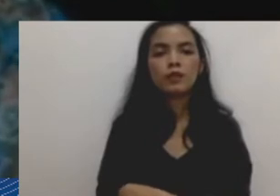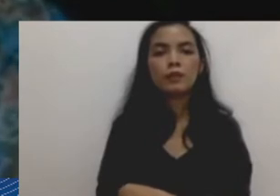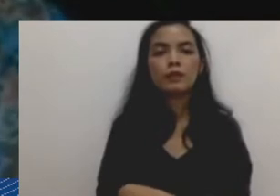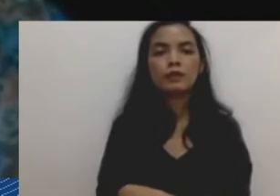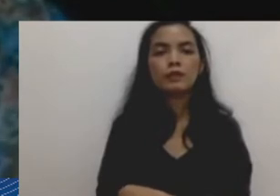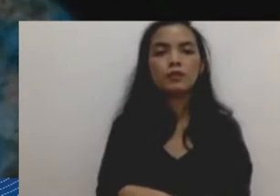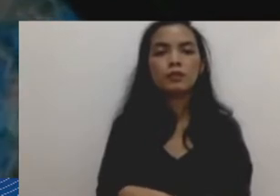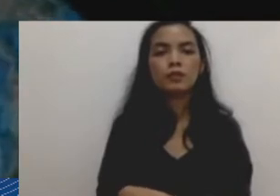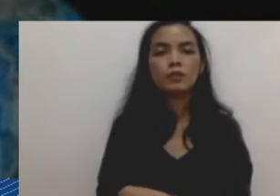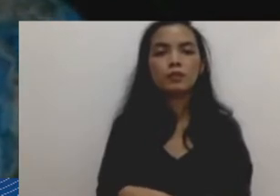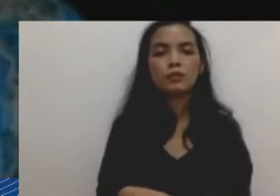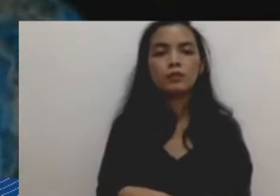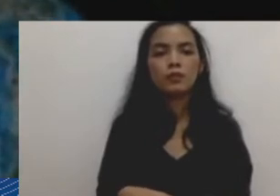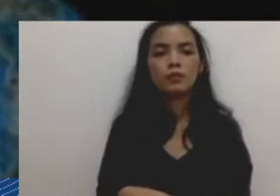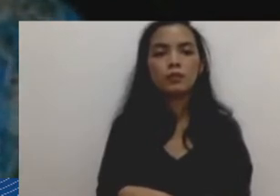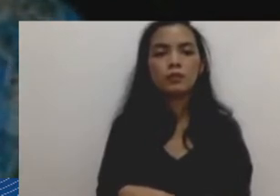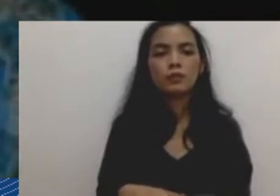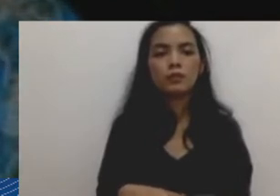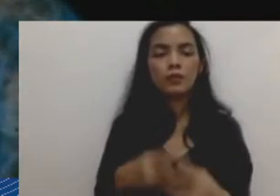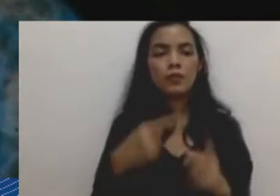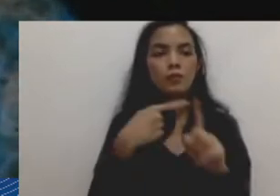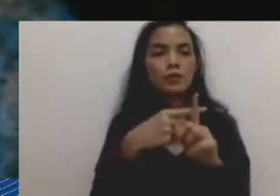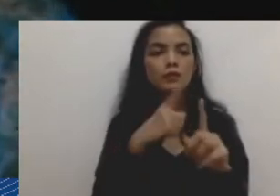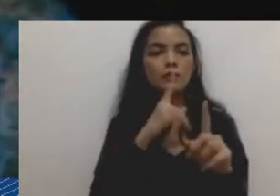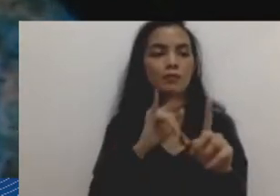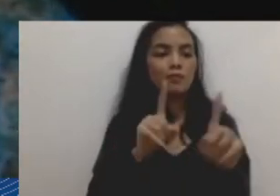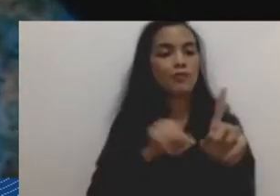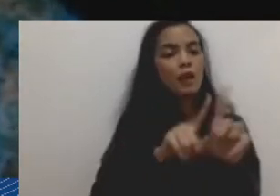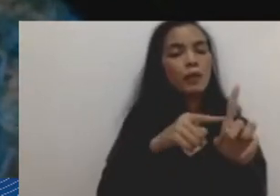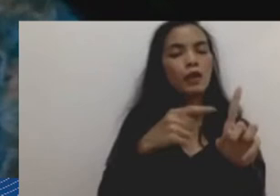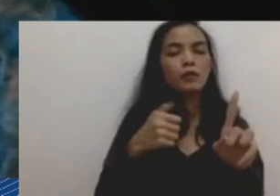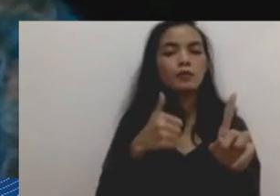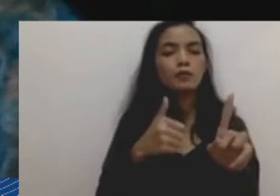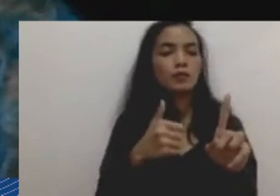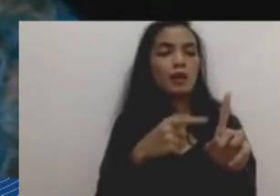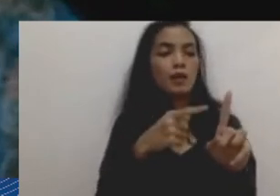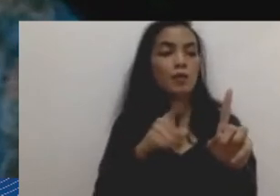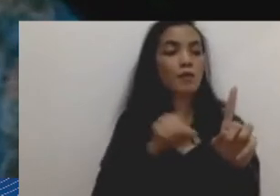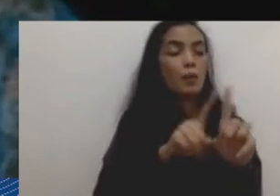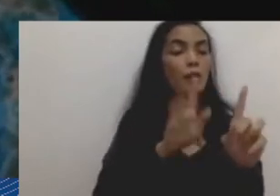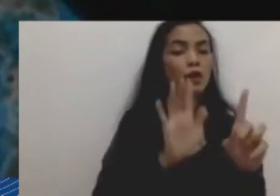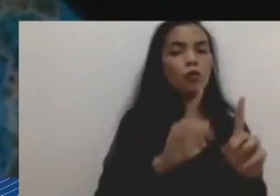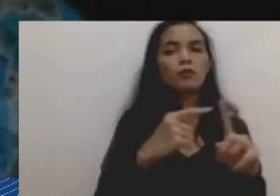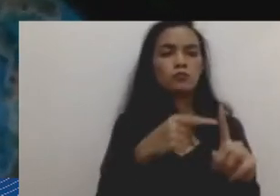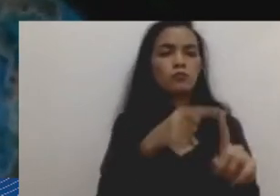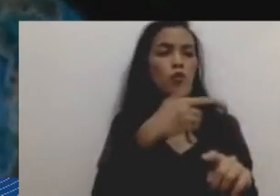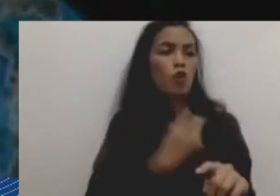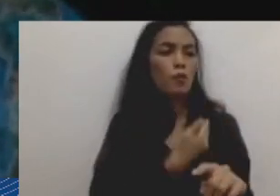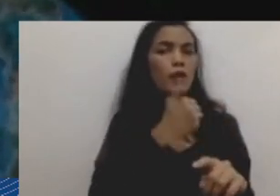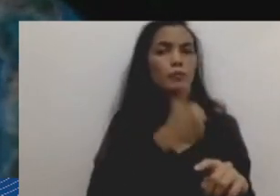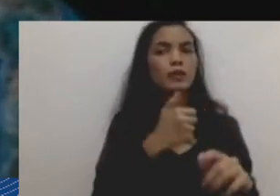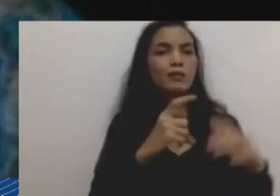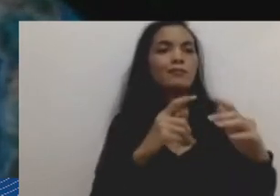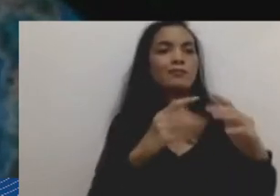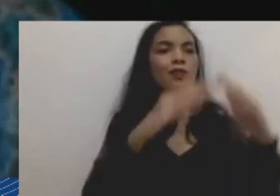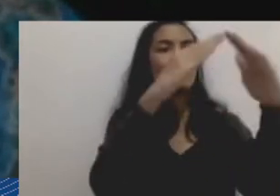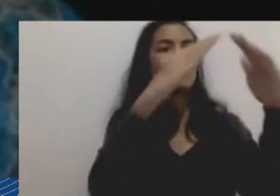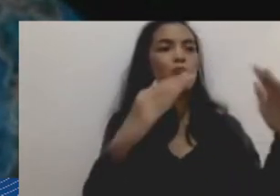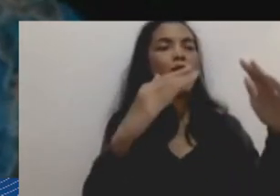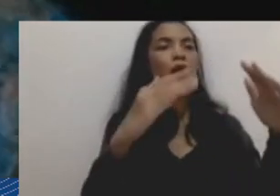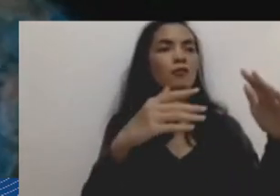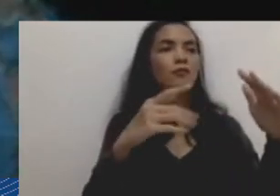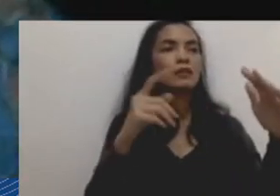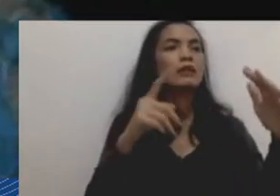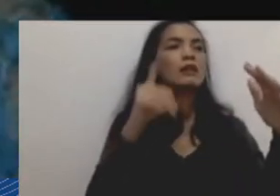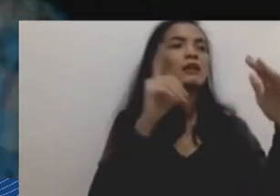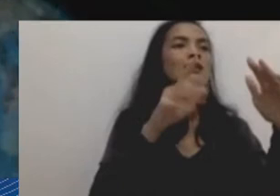bantuan hukum, memberikan shelter dan lain sebagainya. Kalau memang ada kasus-kasus seperti itu, tapi prevention is much better than cure.